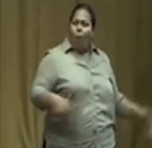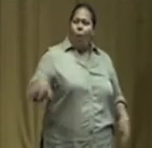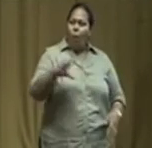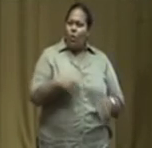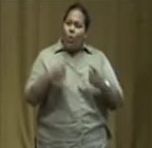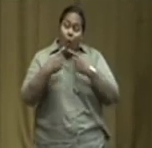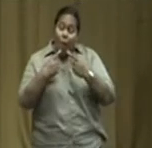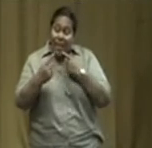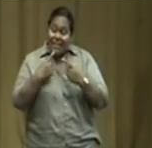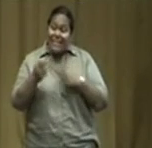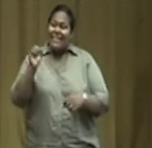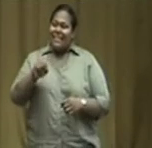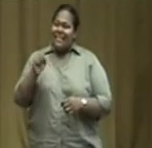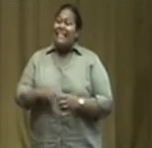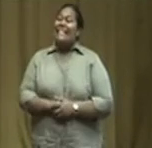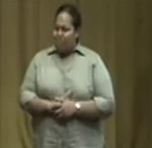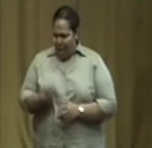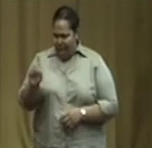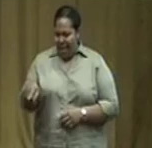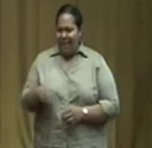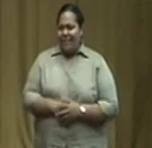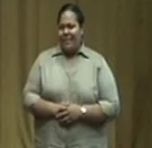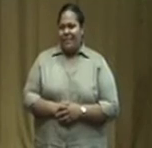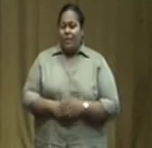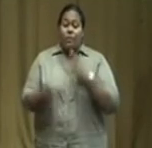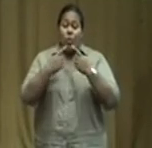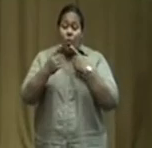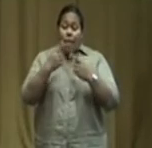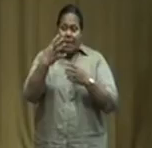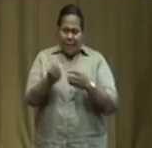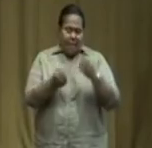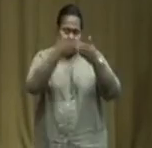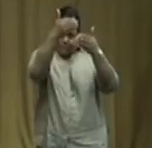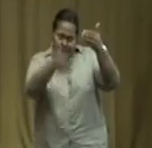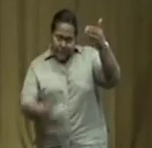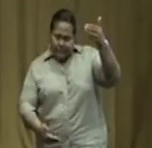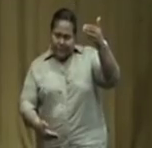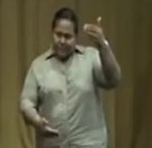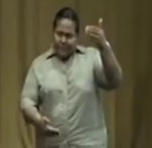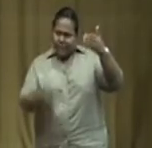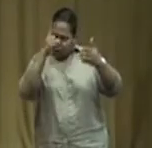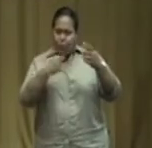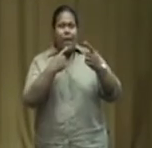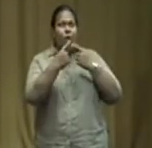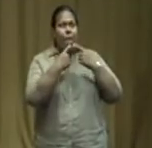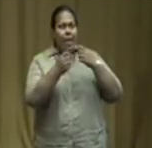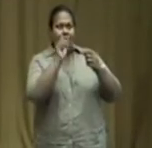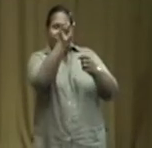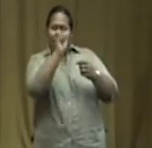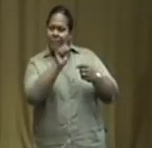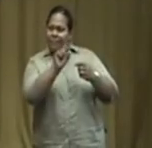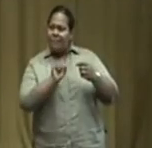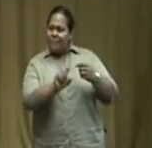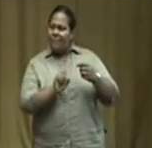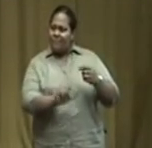this feed does, it aggregates all the posts from the different technologies we're harvesting that are distributed on the web. Remember